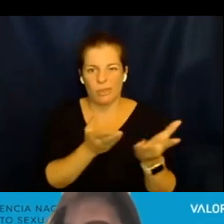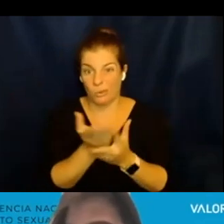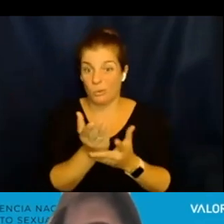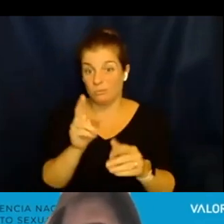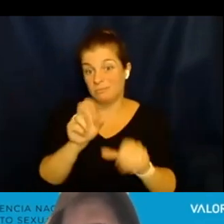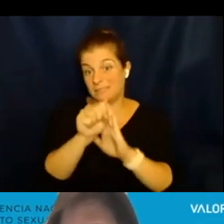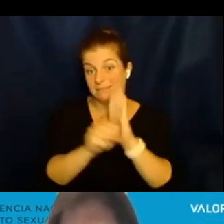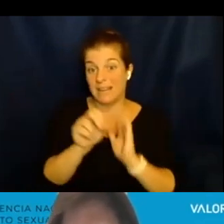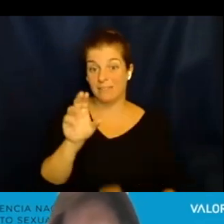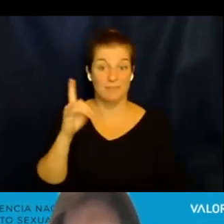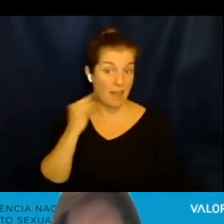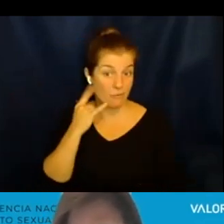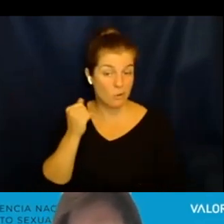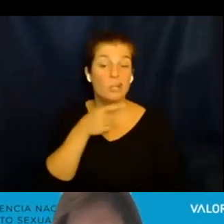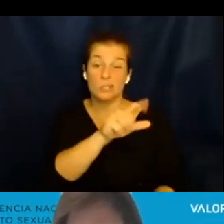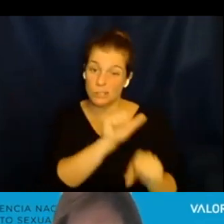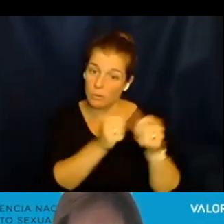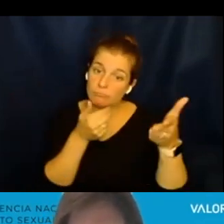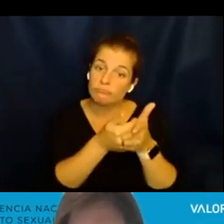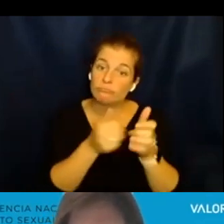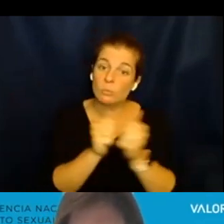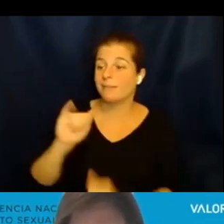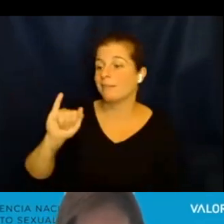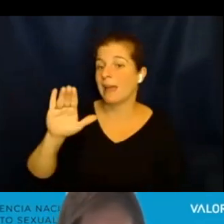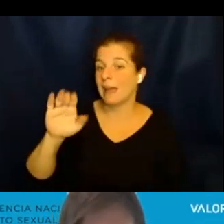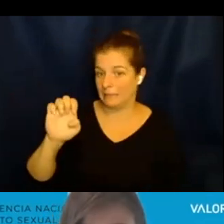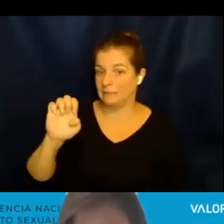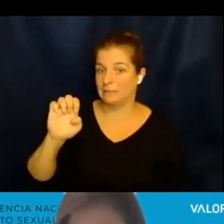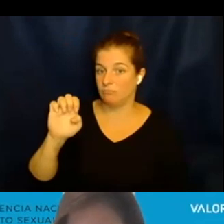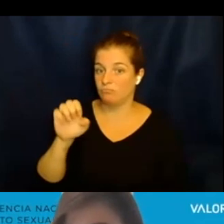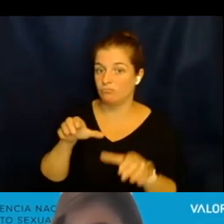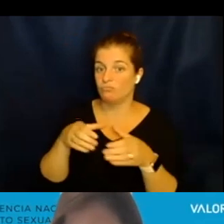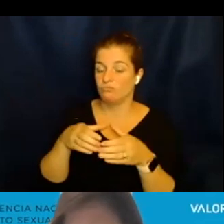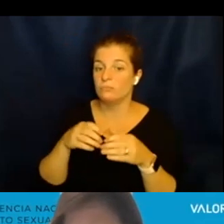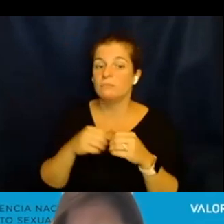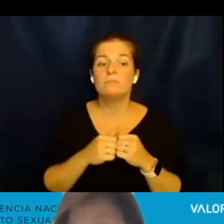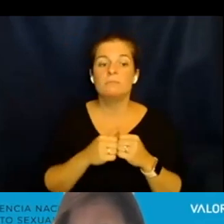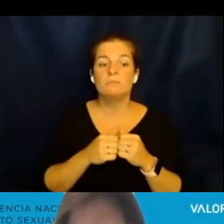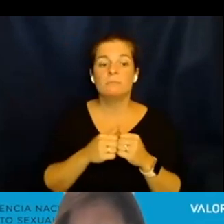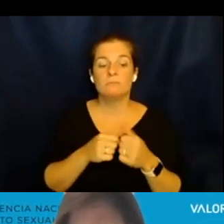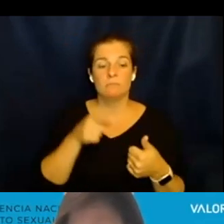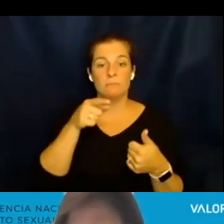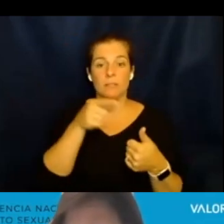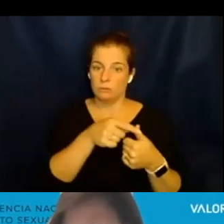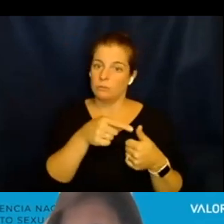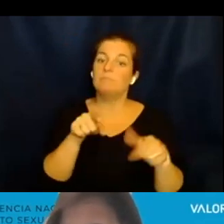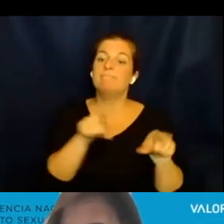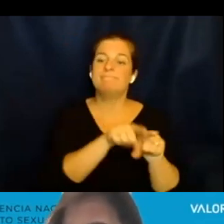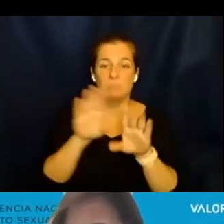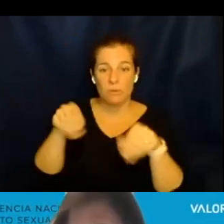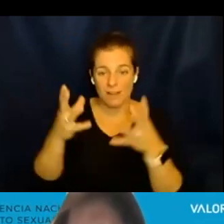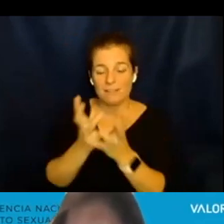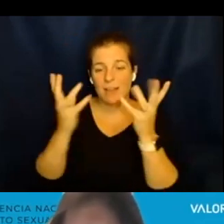ICE and she has also had done a lot of training for the community